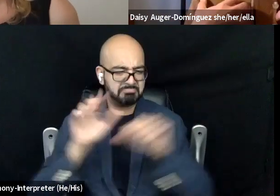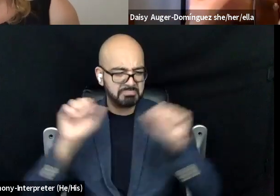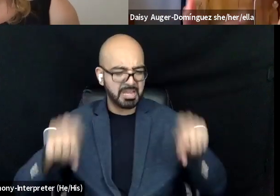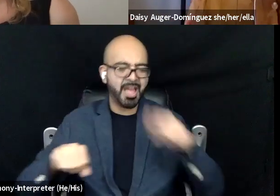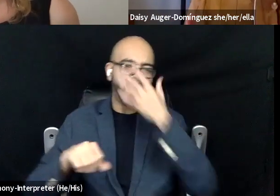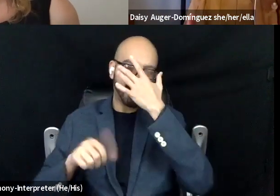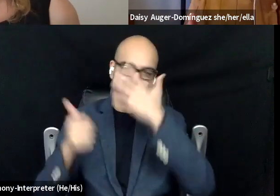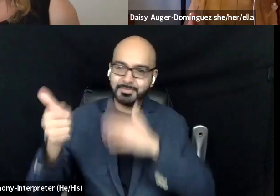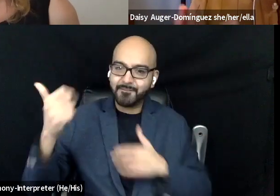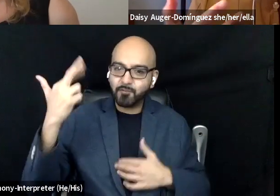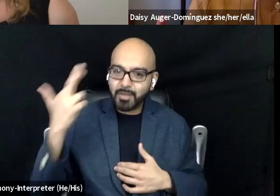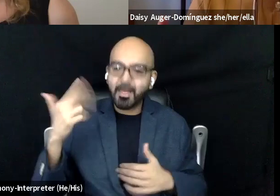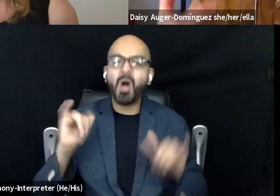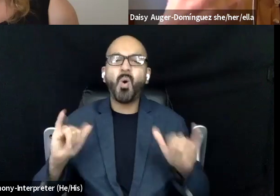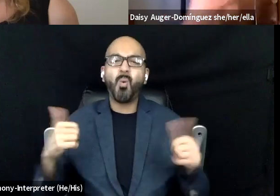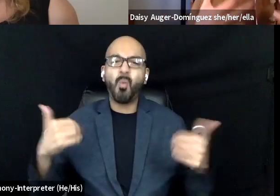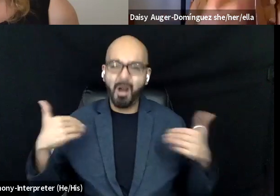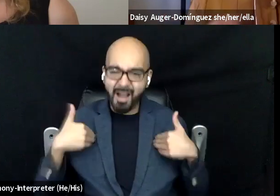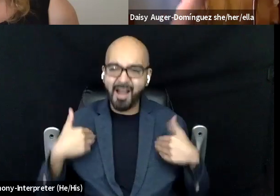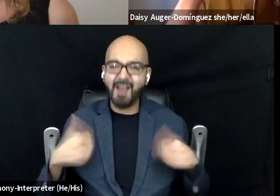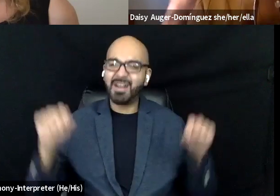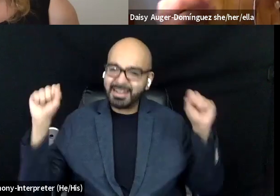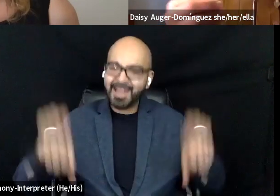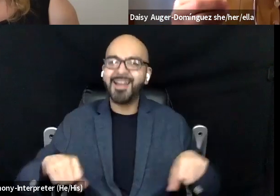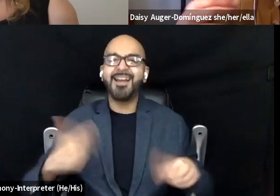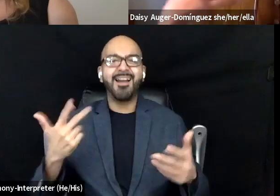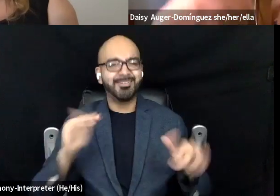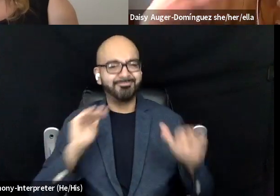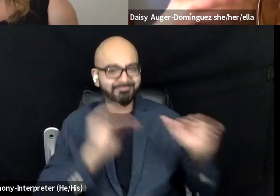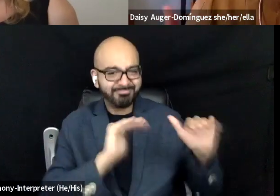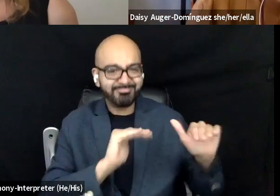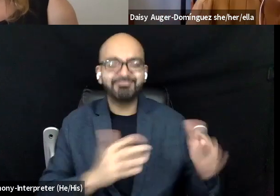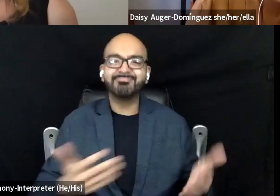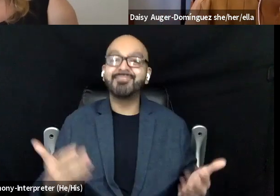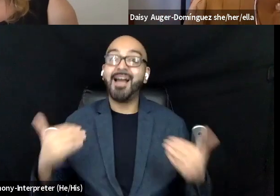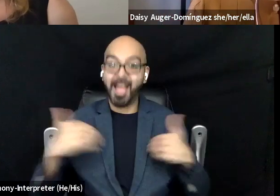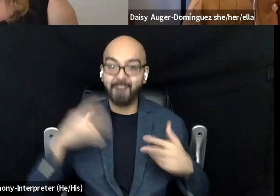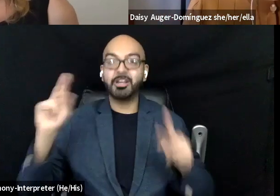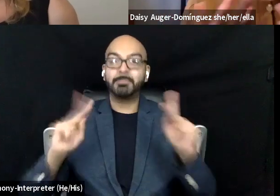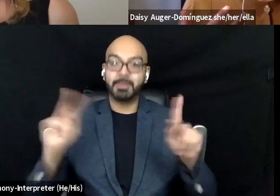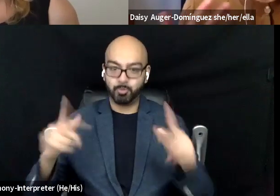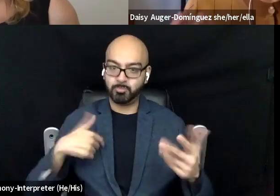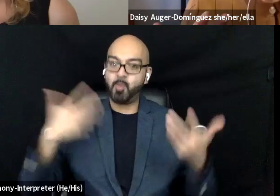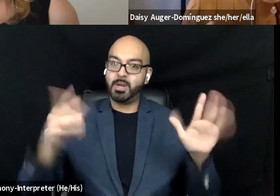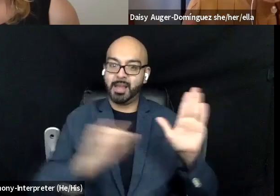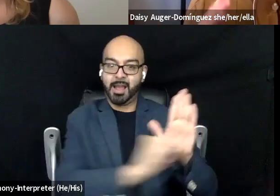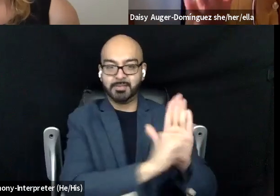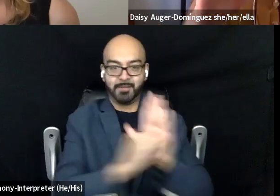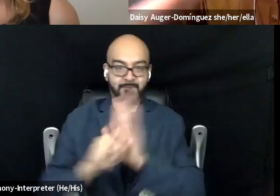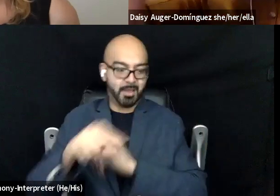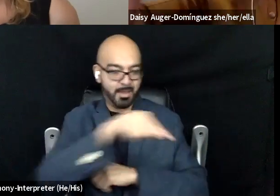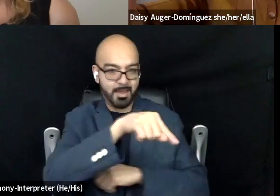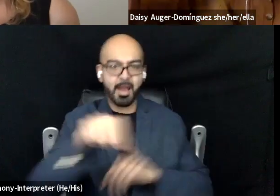I have agency over doing that. And there are people that I already have identified that I could be helpful to. So for those who are looking,